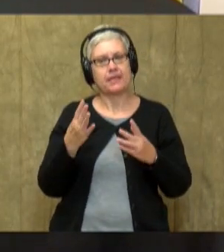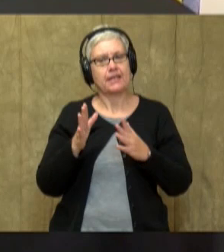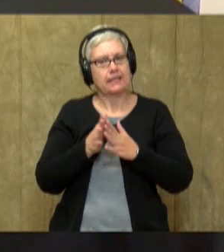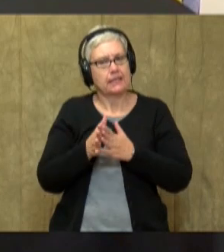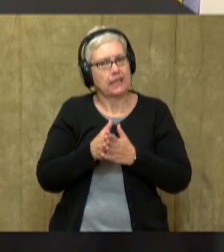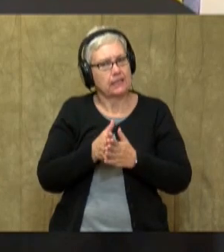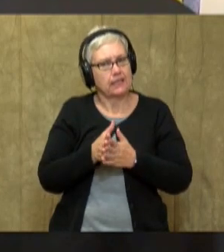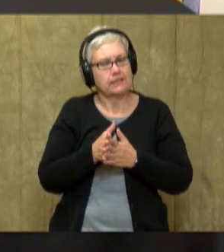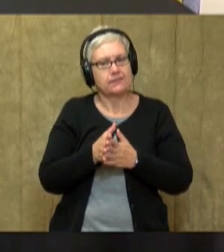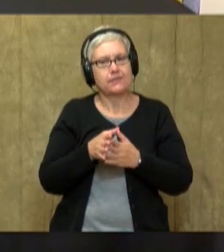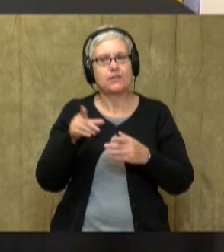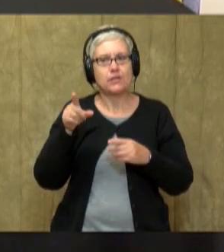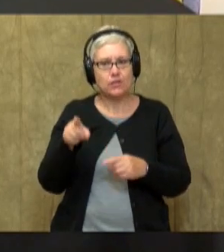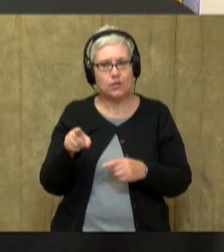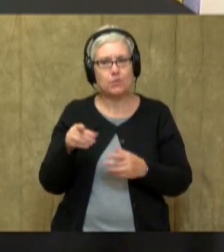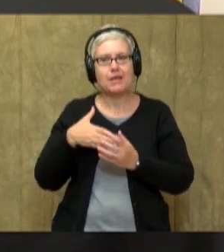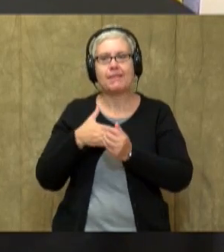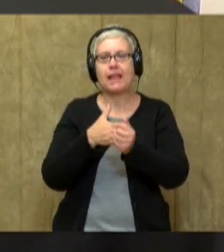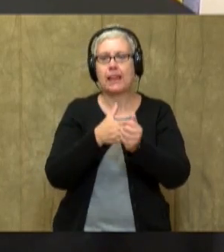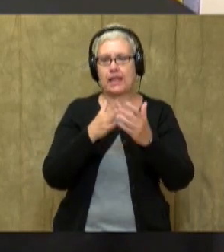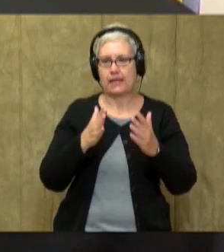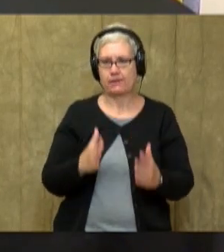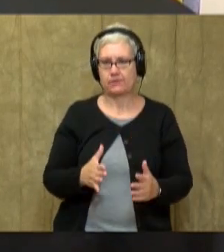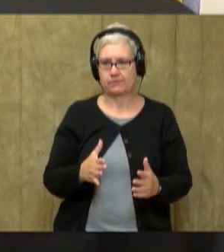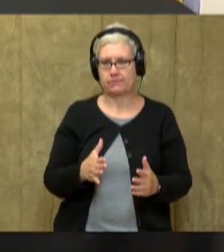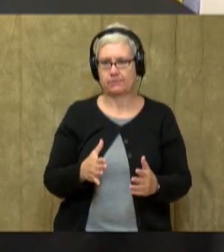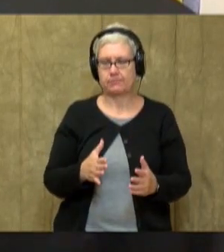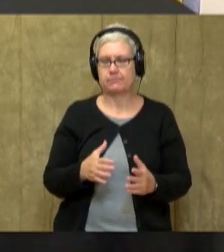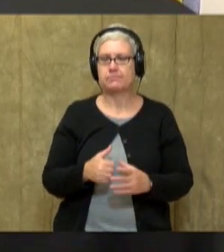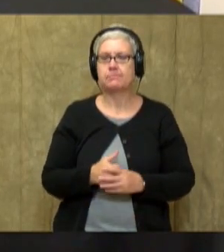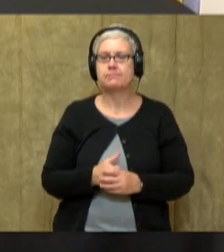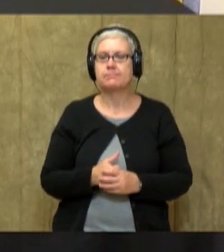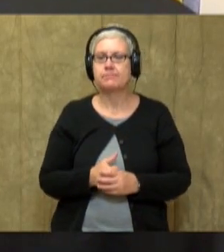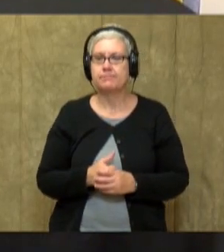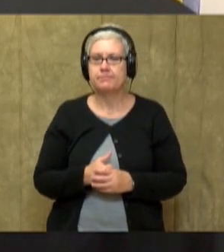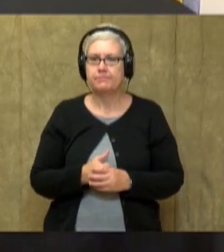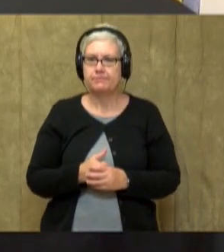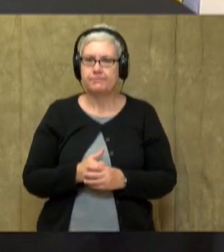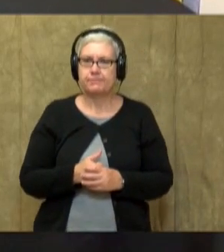So you be the leader, take leadership roles in your school,